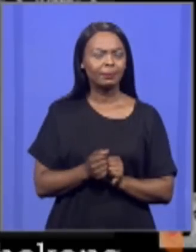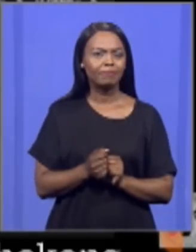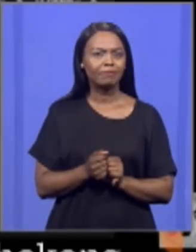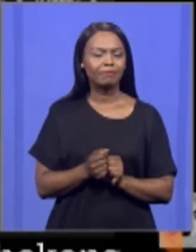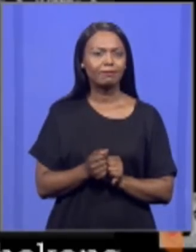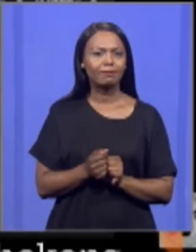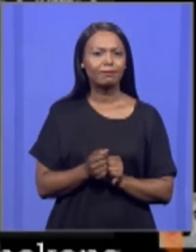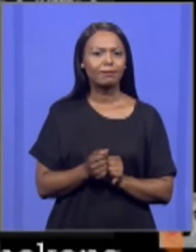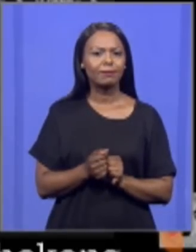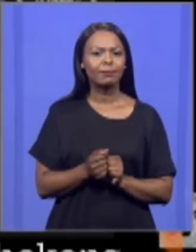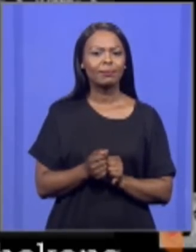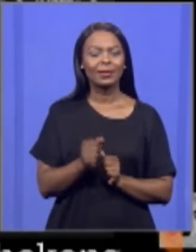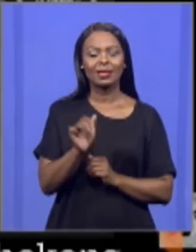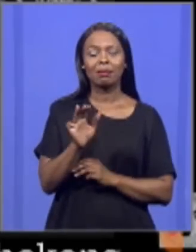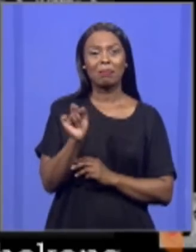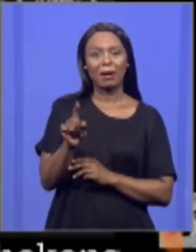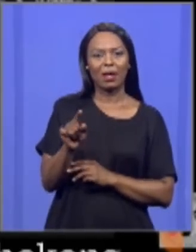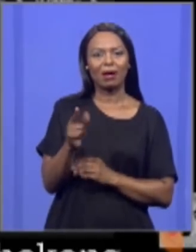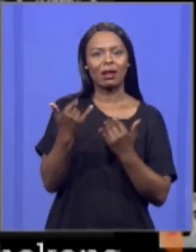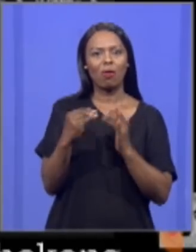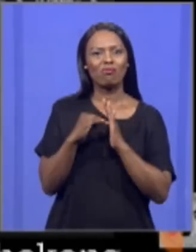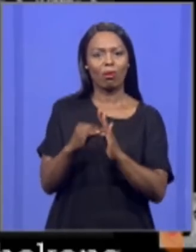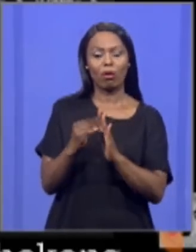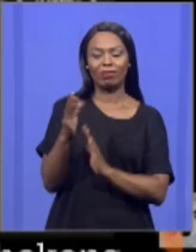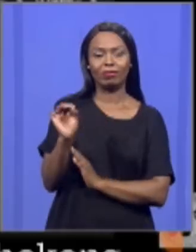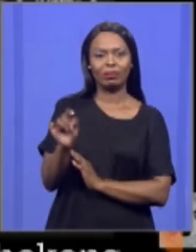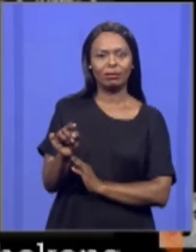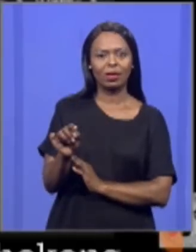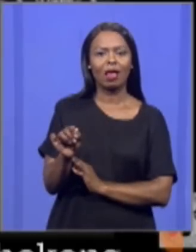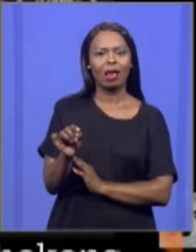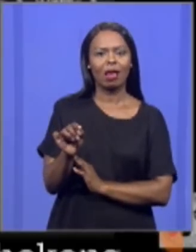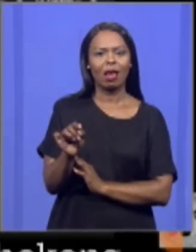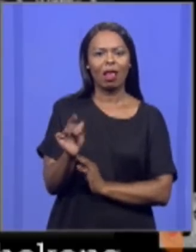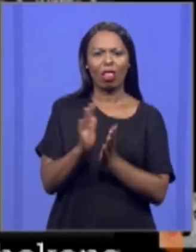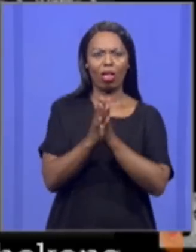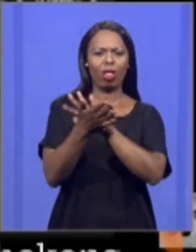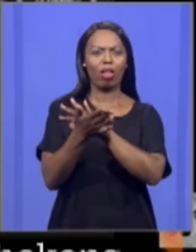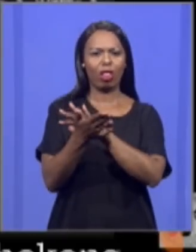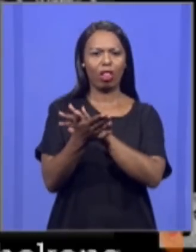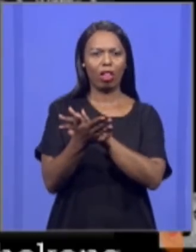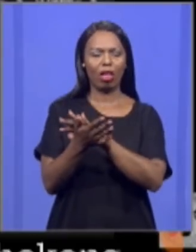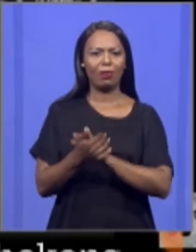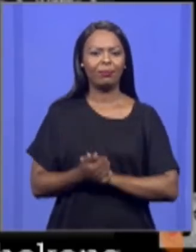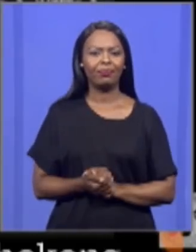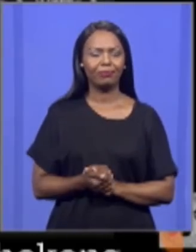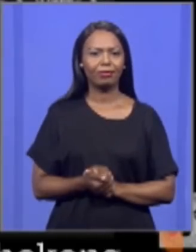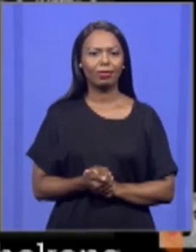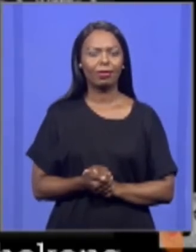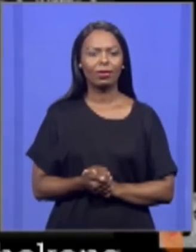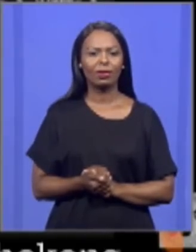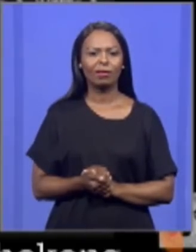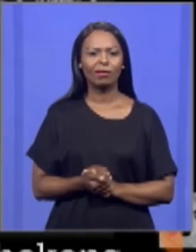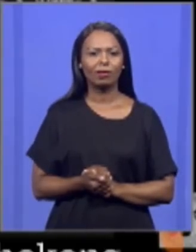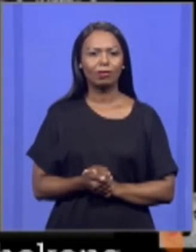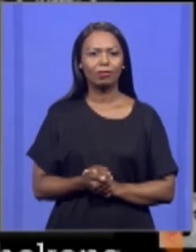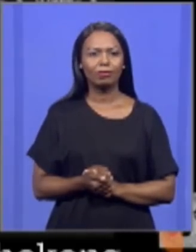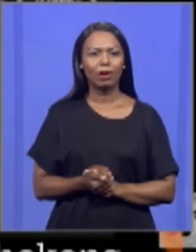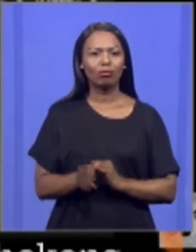the 90 million constitutes damages. So there's a causation